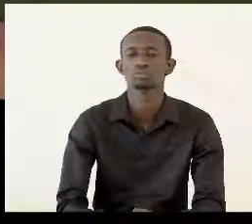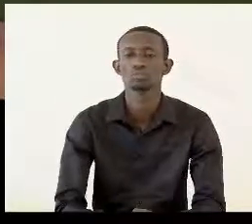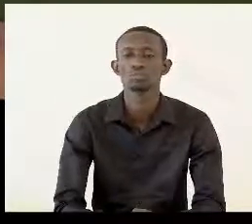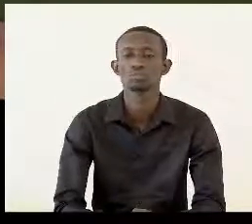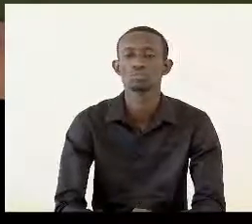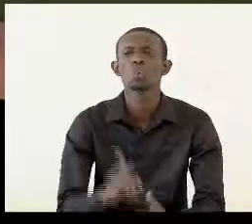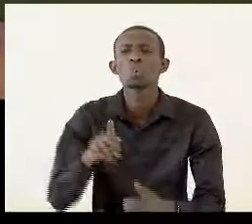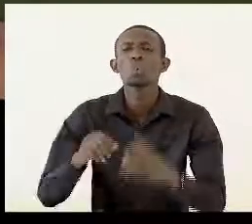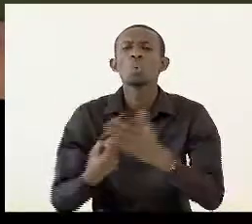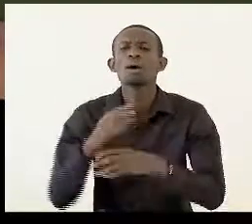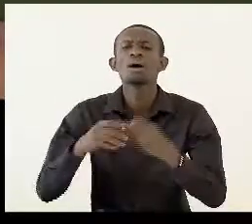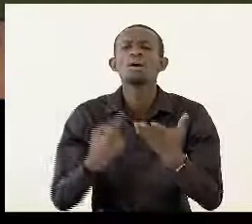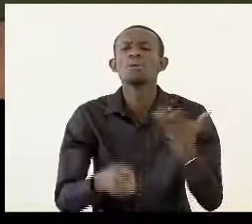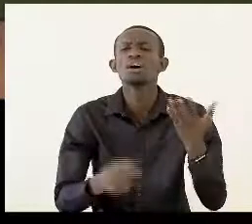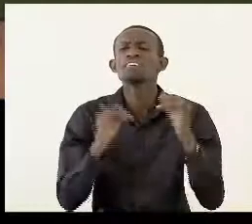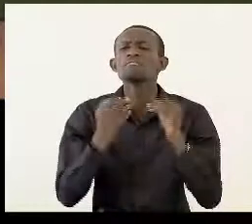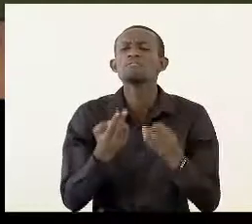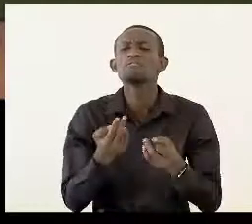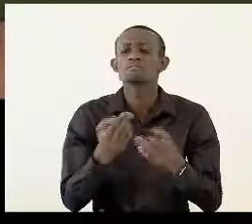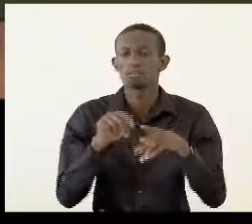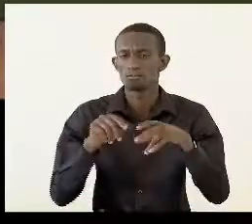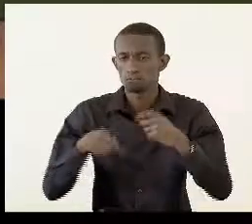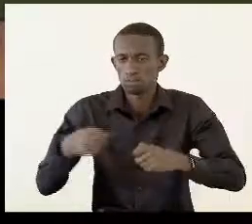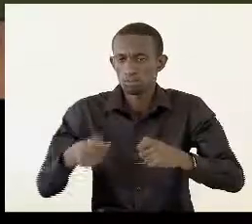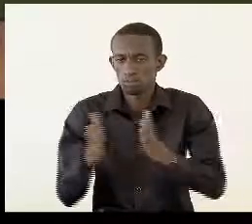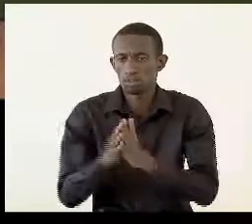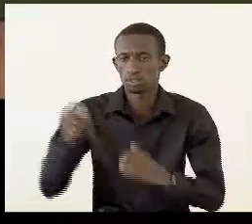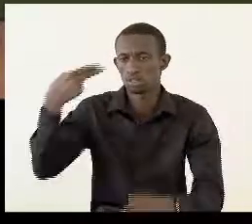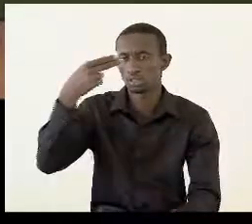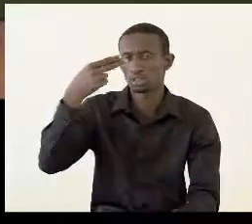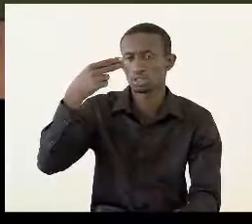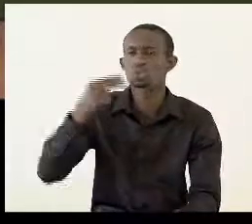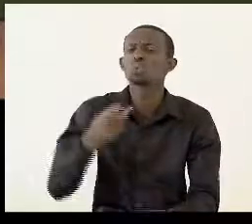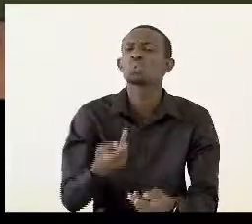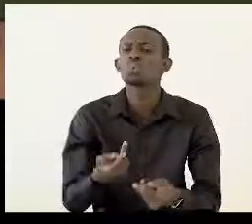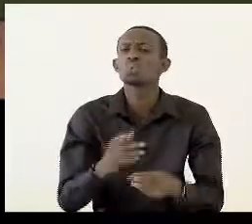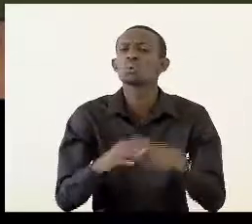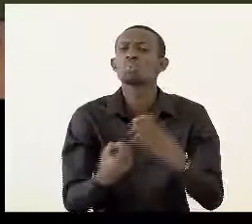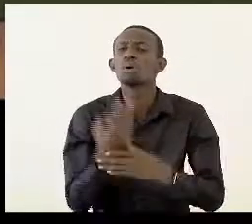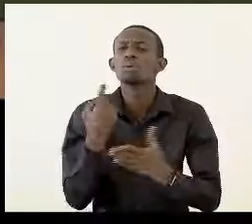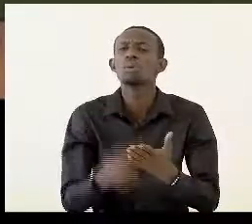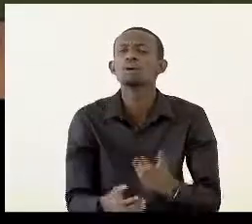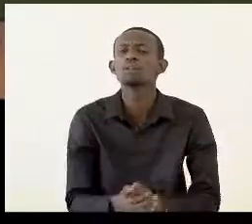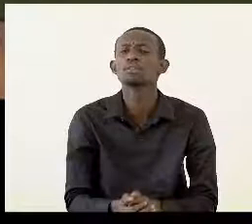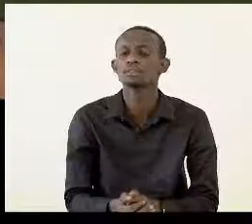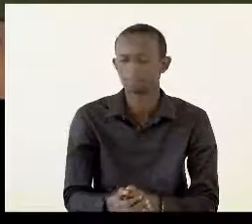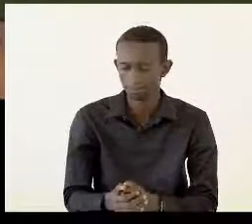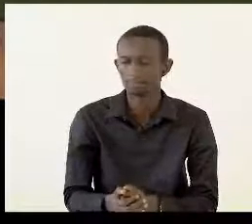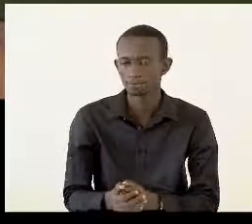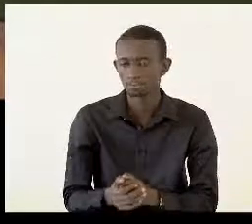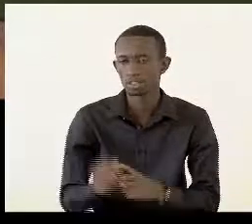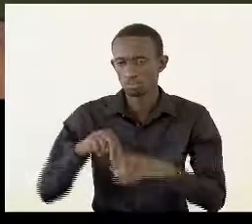And what do we produce when they react with hydrogen? They react with hydrogen to produce substances we call